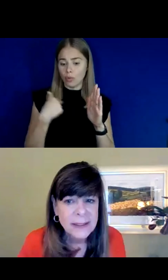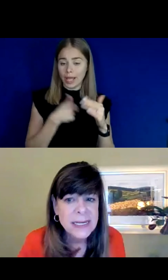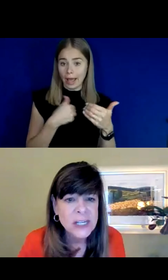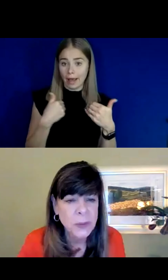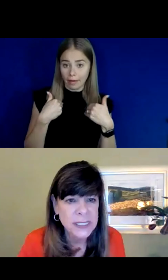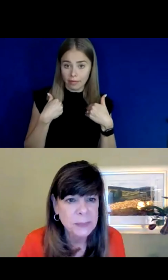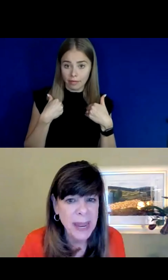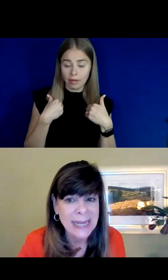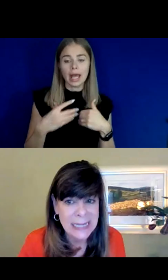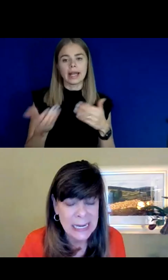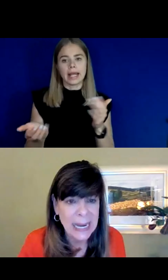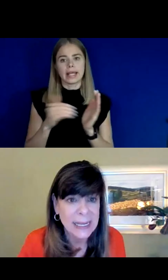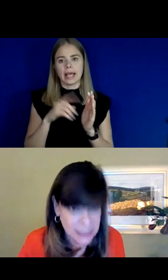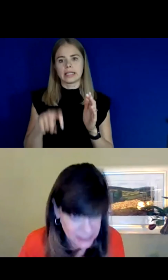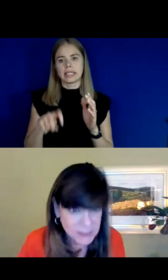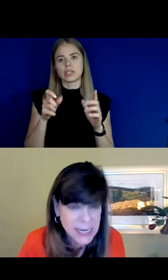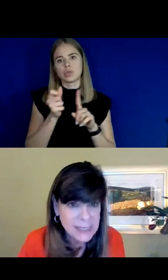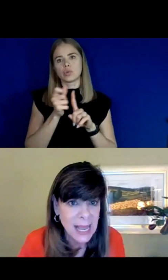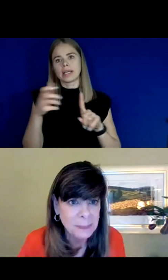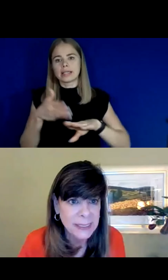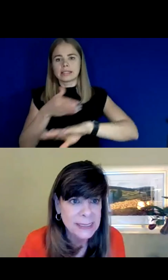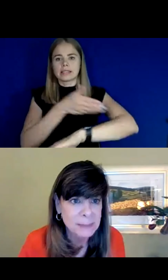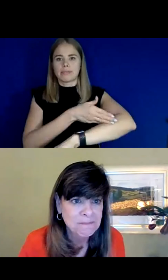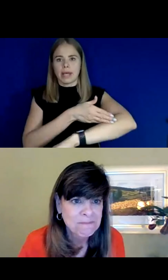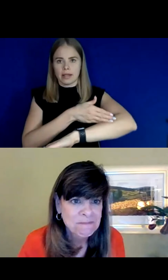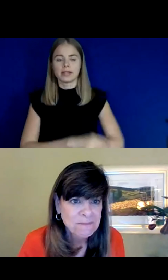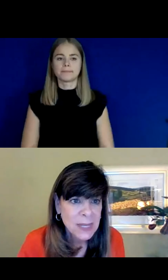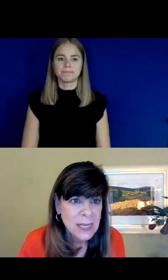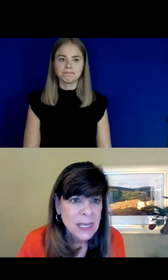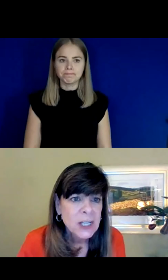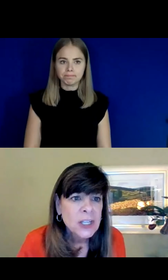again, need to expand and enhance. Next slide, please.